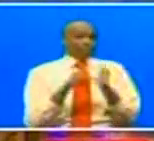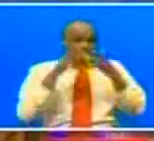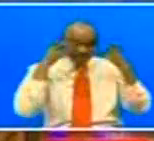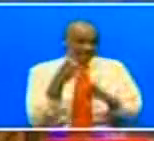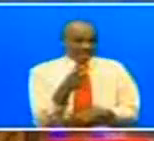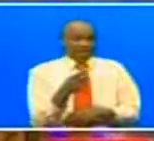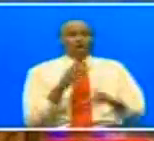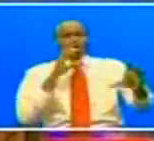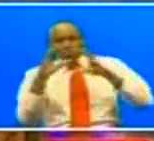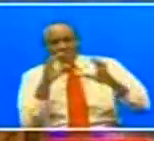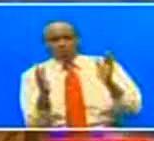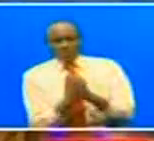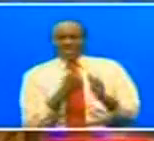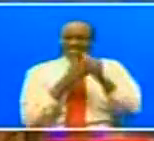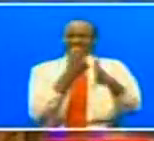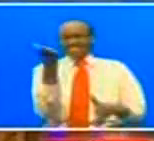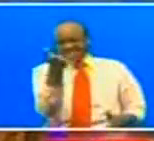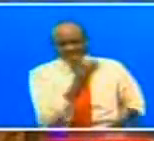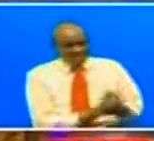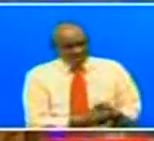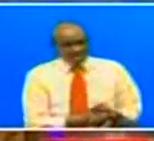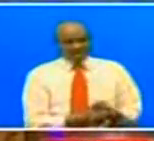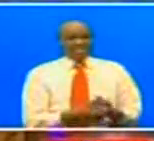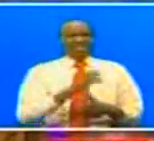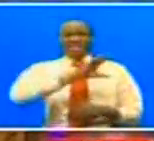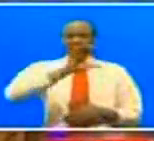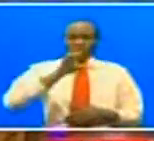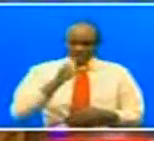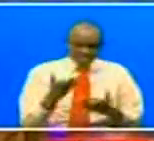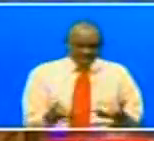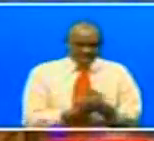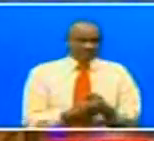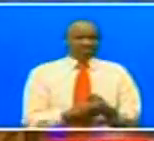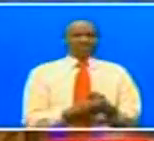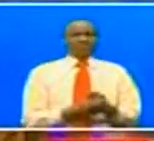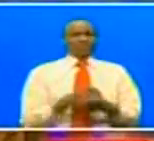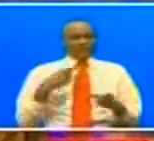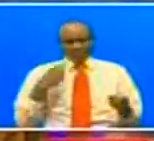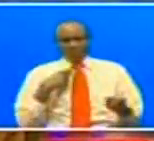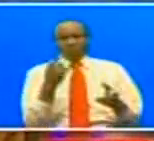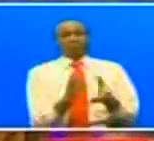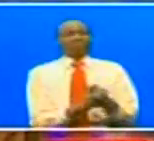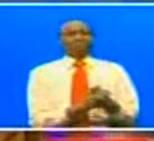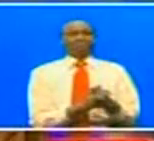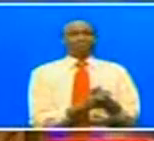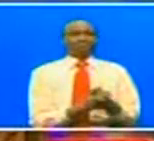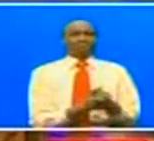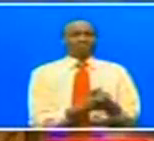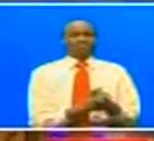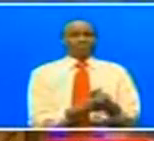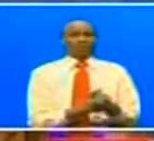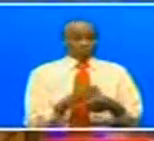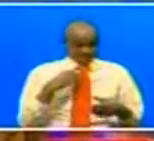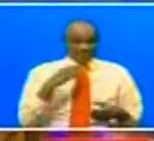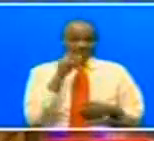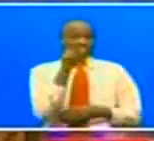means conversations with leaders. That means countering radicalization, countering violence extremism. We found this